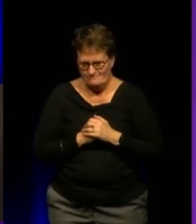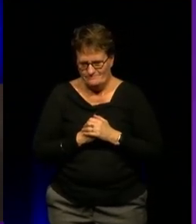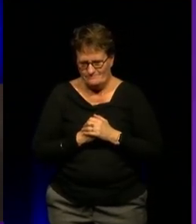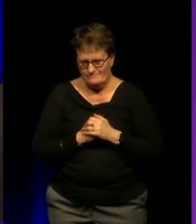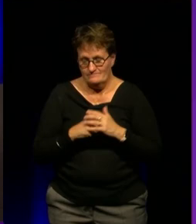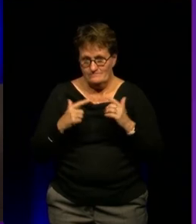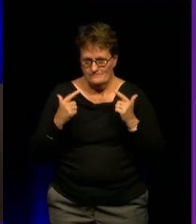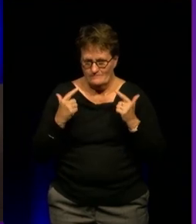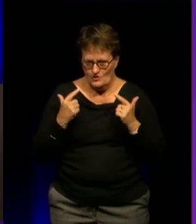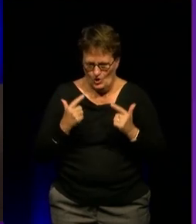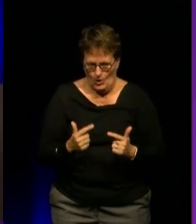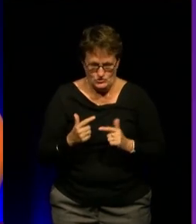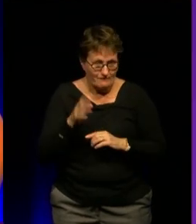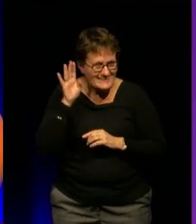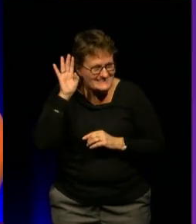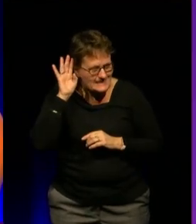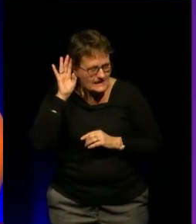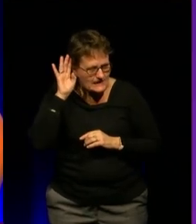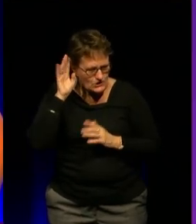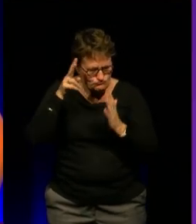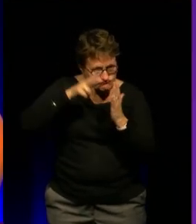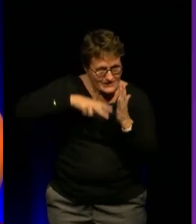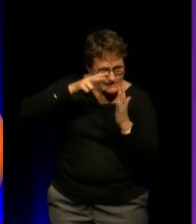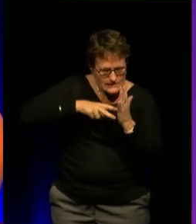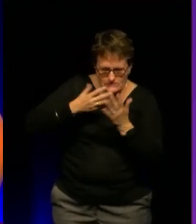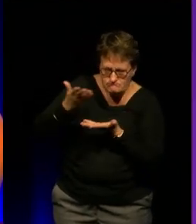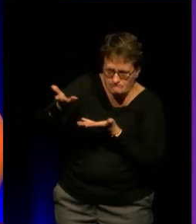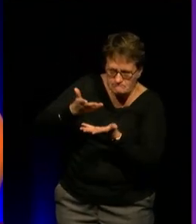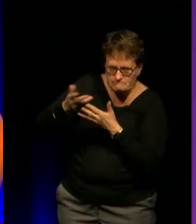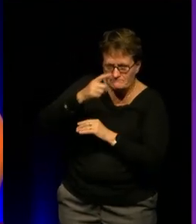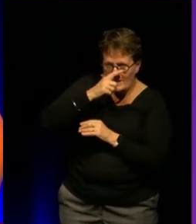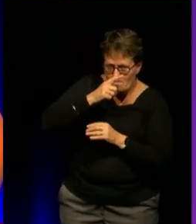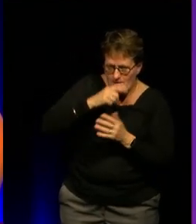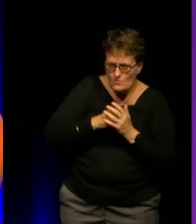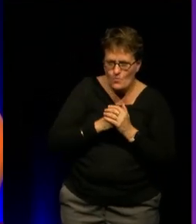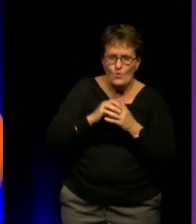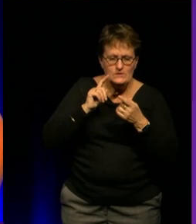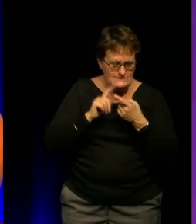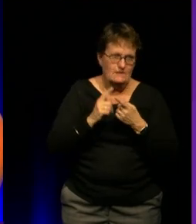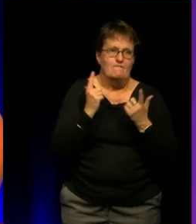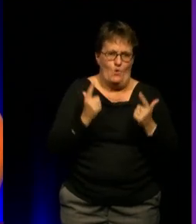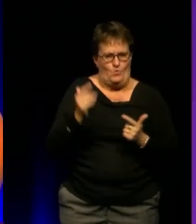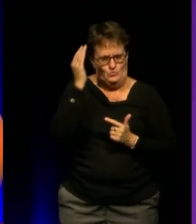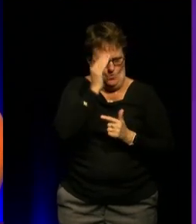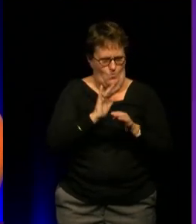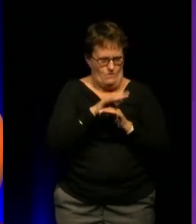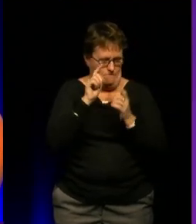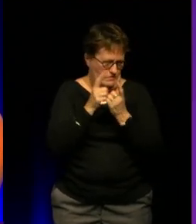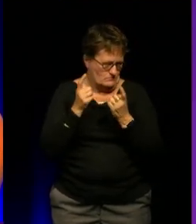And lots of listening and reading and talking to people. And still have lots to learn about all of those